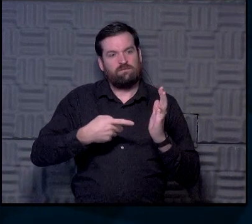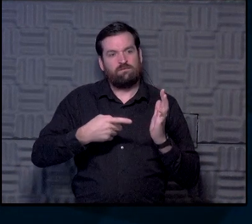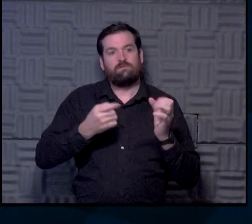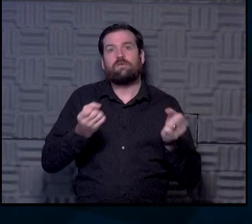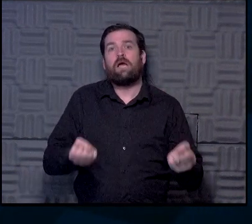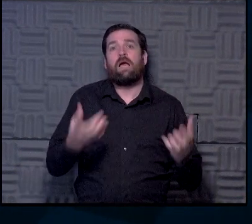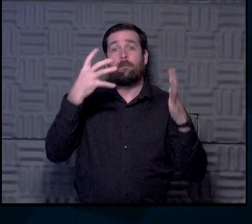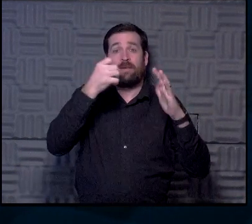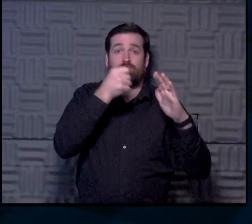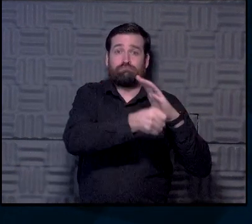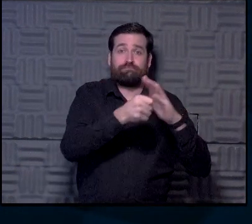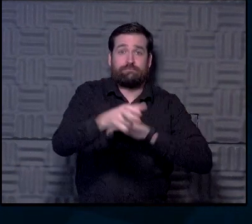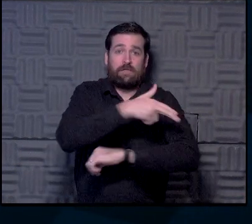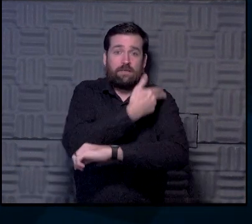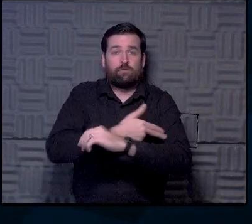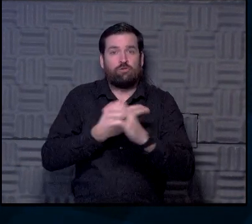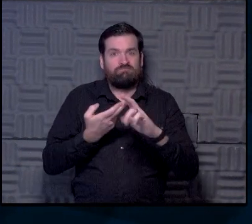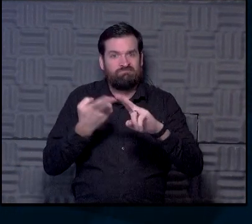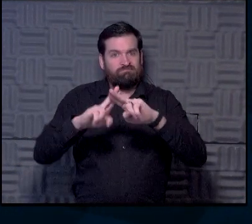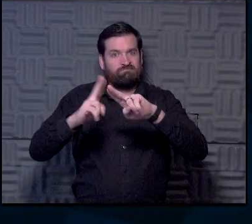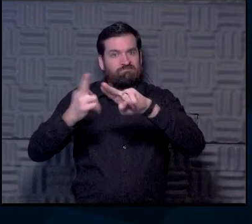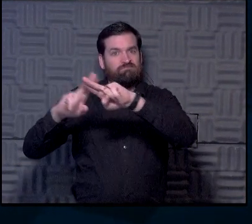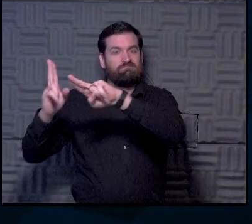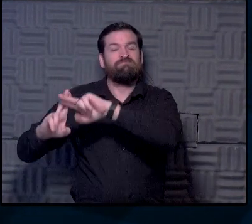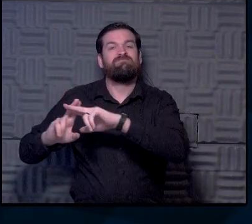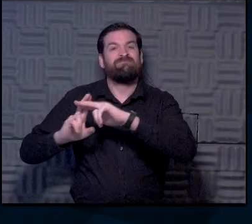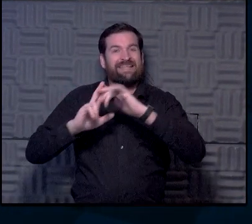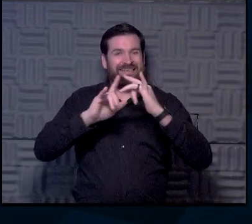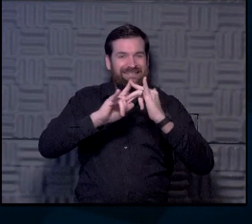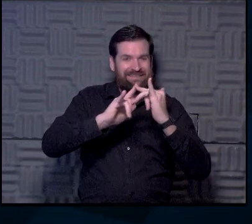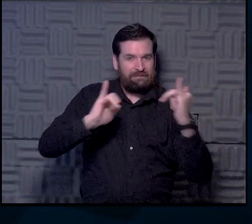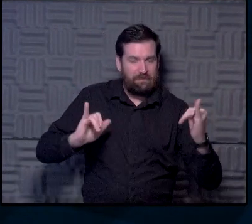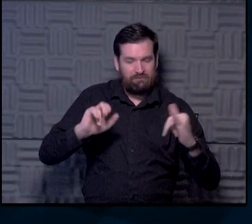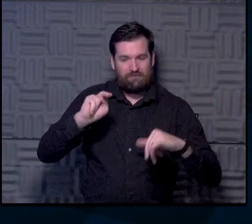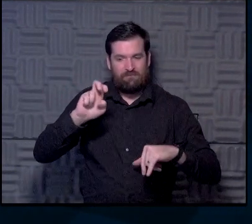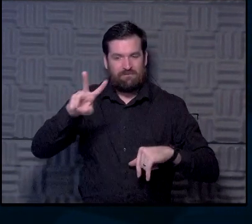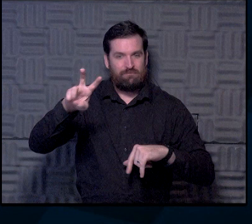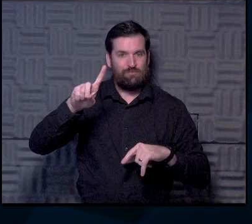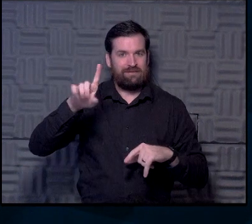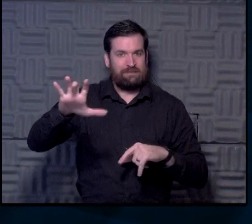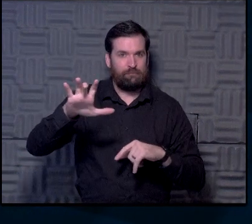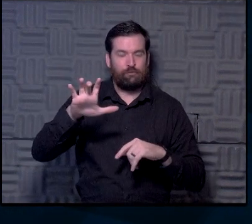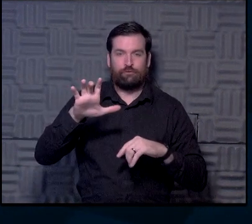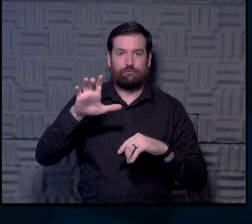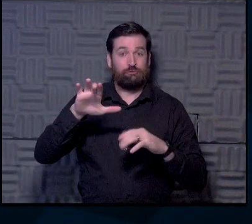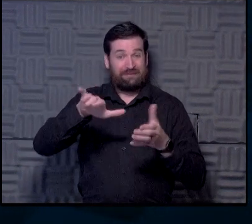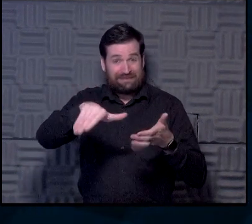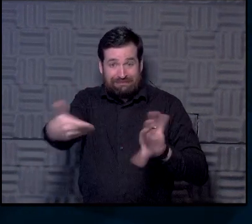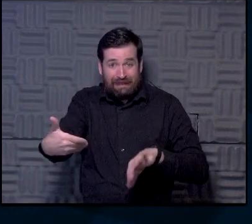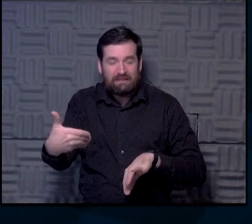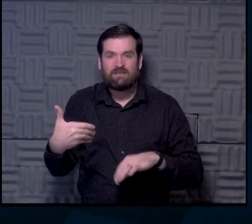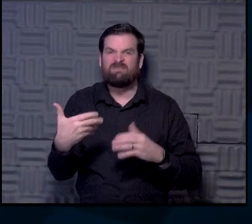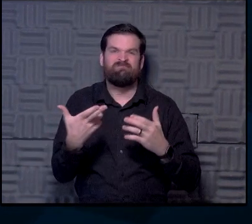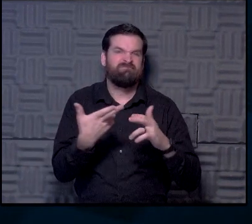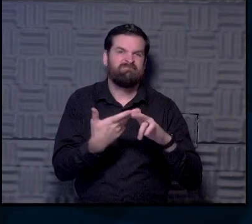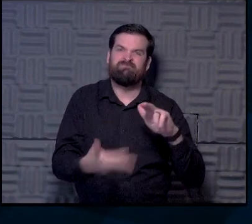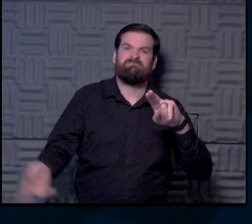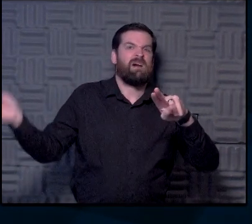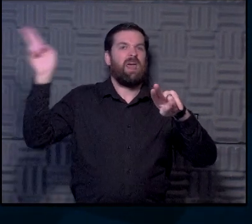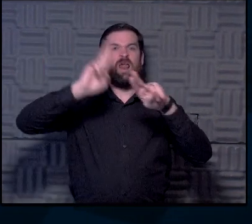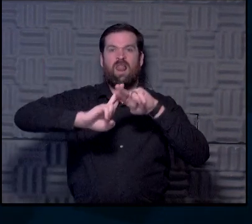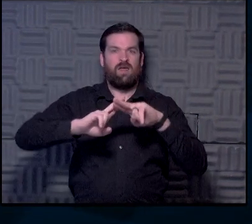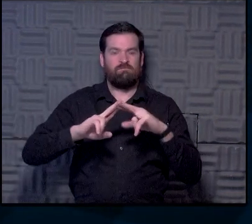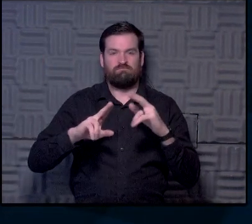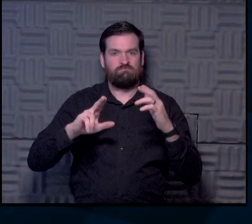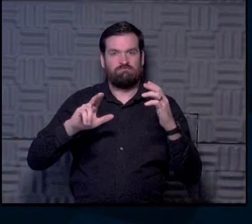admissions has increased, and then you can see proportionally that in November and December, the number of deaths were really higher than they have been at almost any point